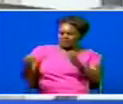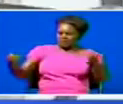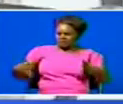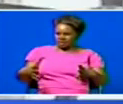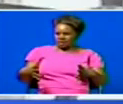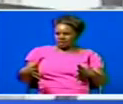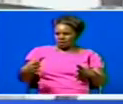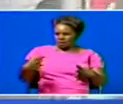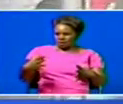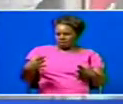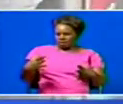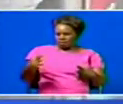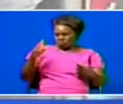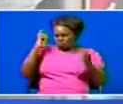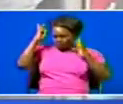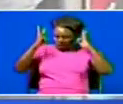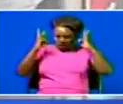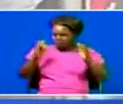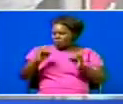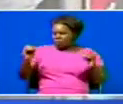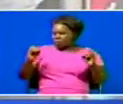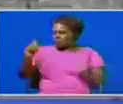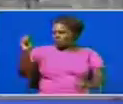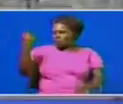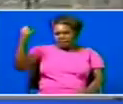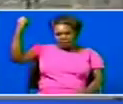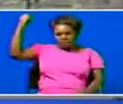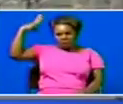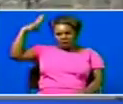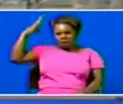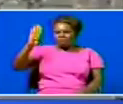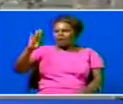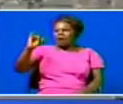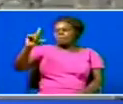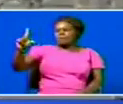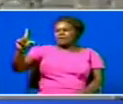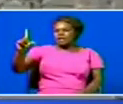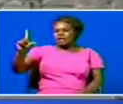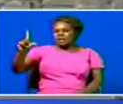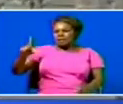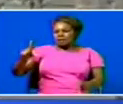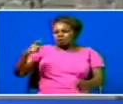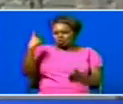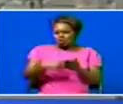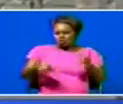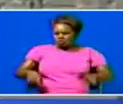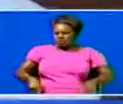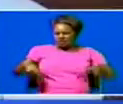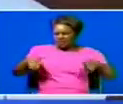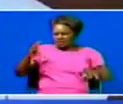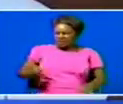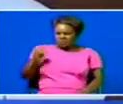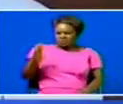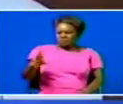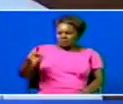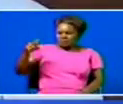on why Kenyans need not to be worried about high power bills at a time when the cost of living is once again on the high.